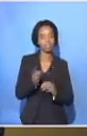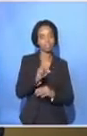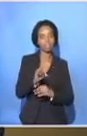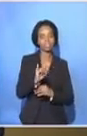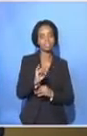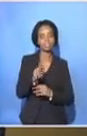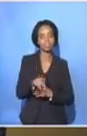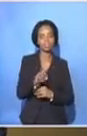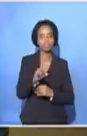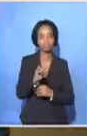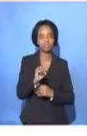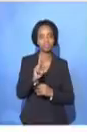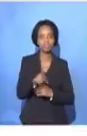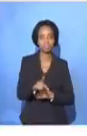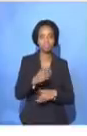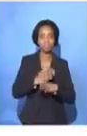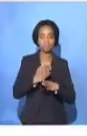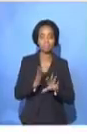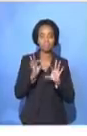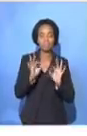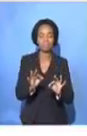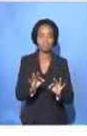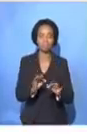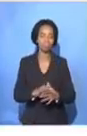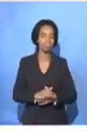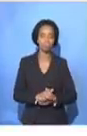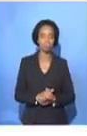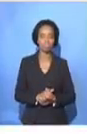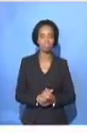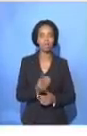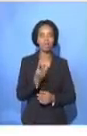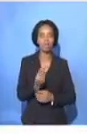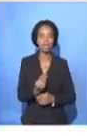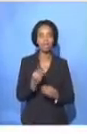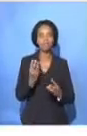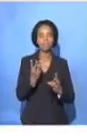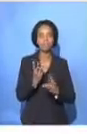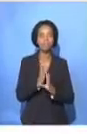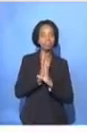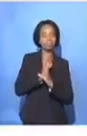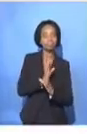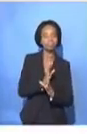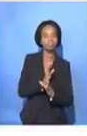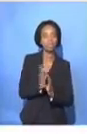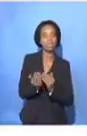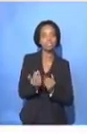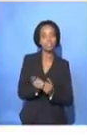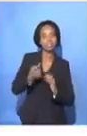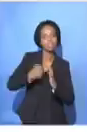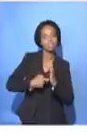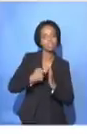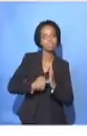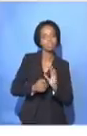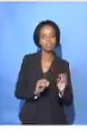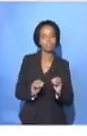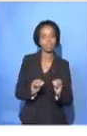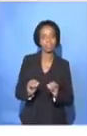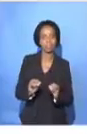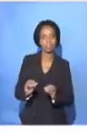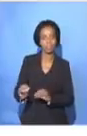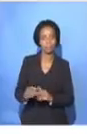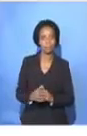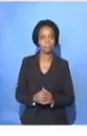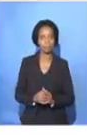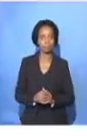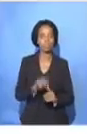was inconsistent with the number of voters expected in voting centers. Voters